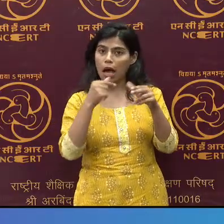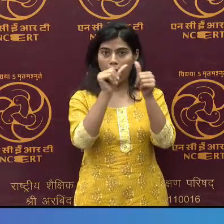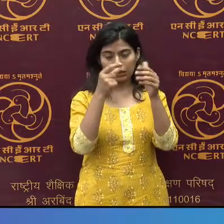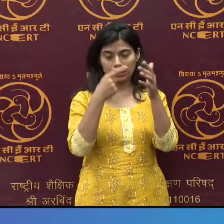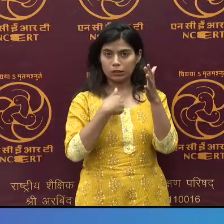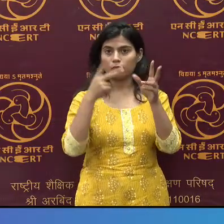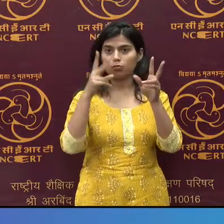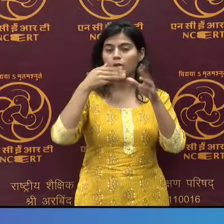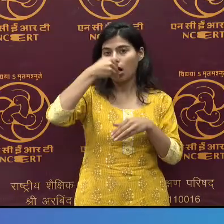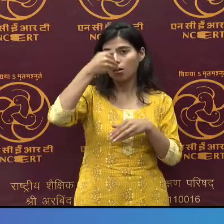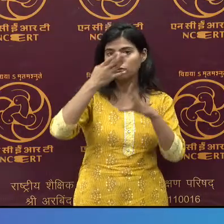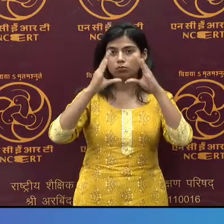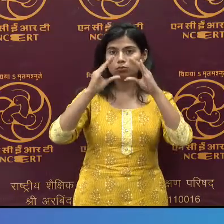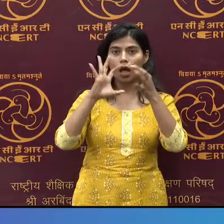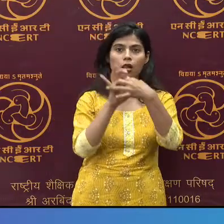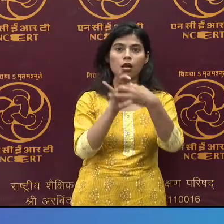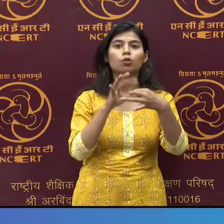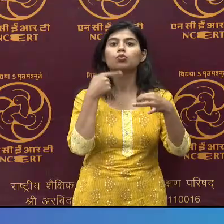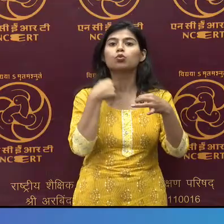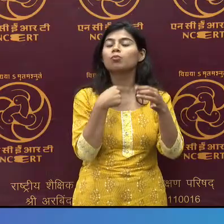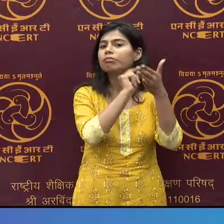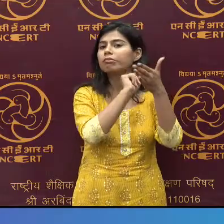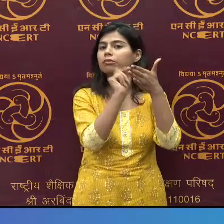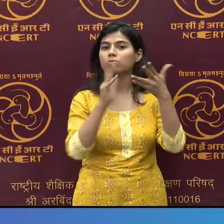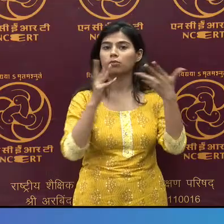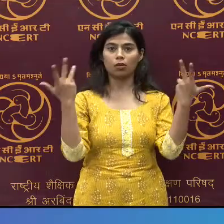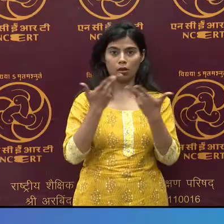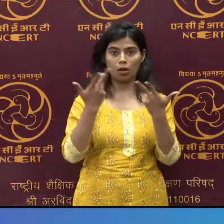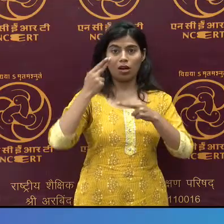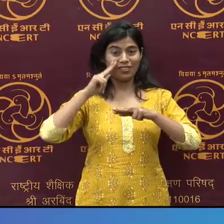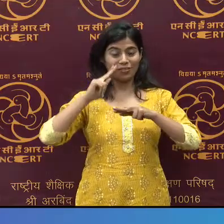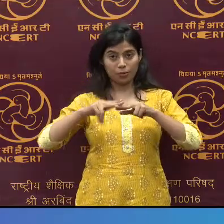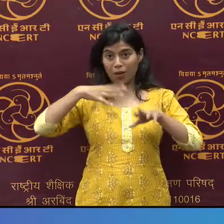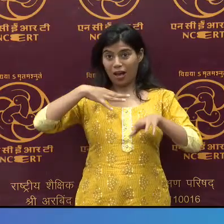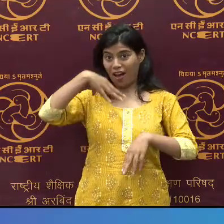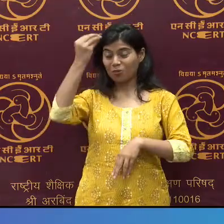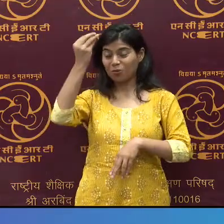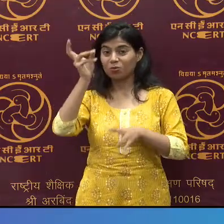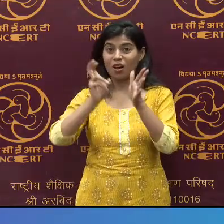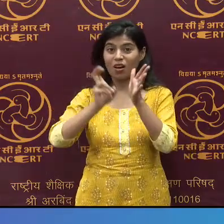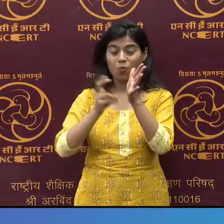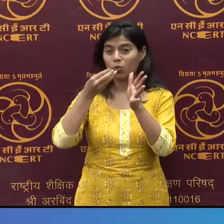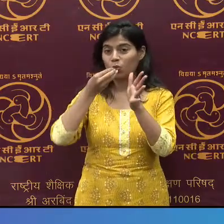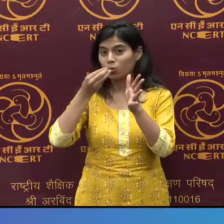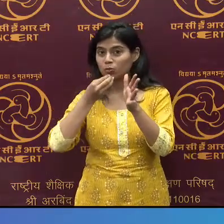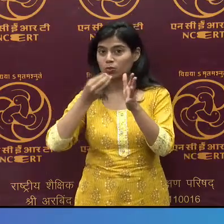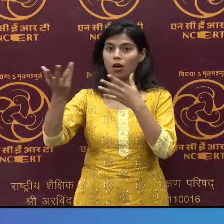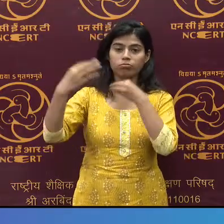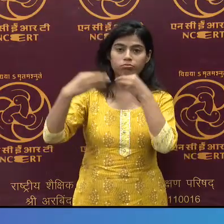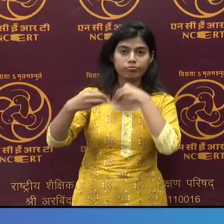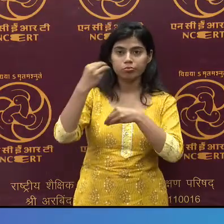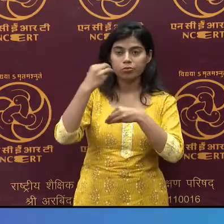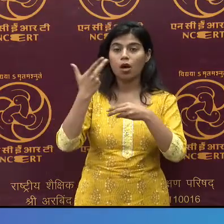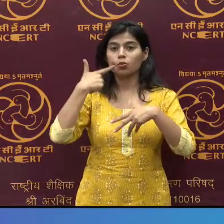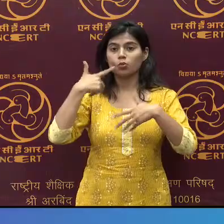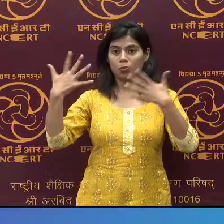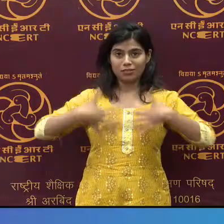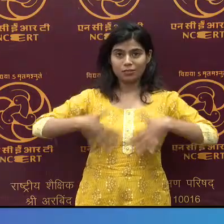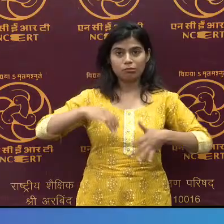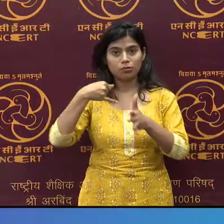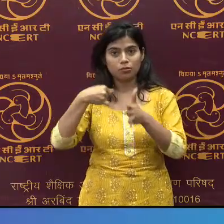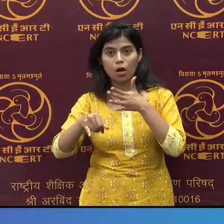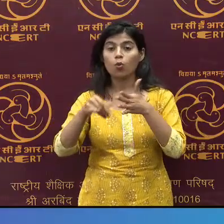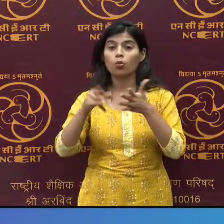be the effect of that eating that fast food? I will be obesing, I would have nutritional deficiency, I will end up